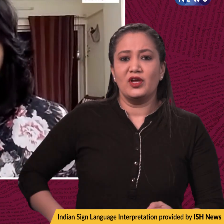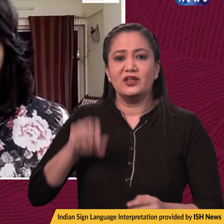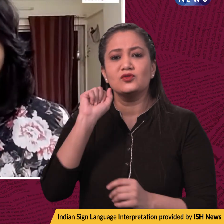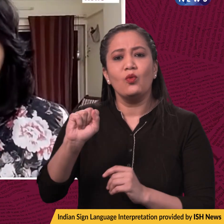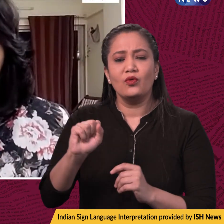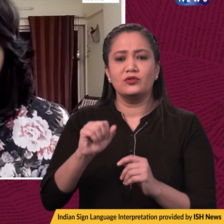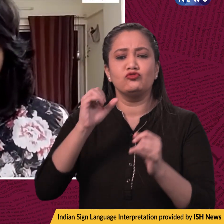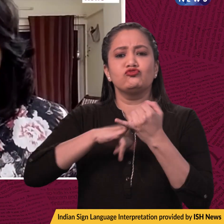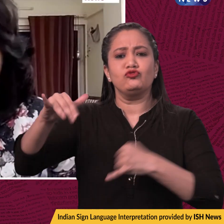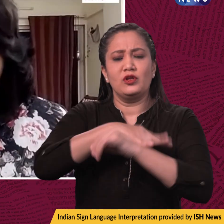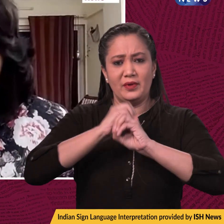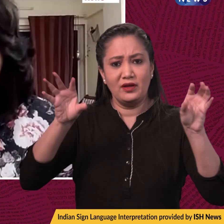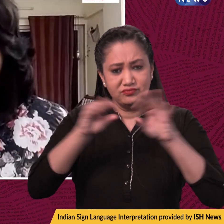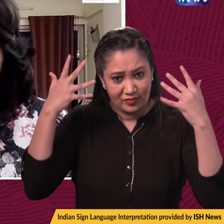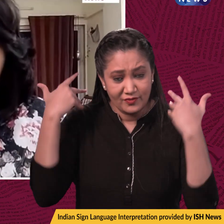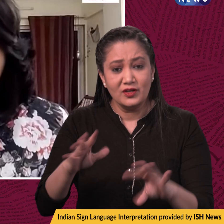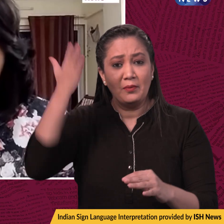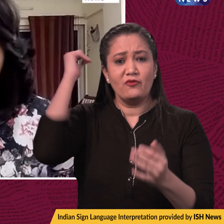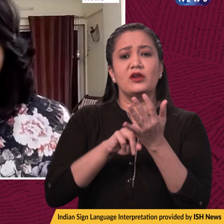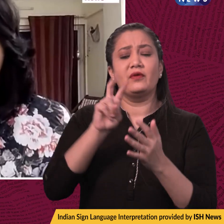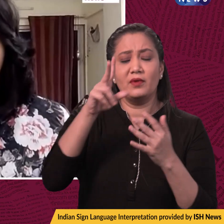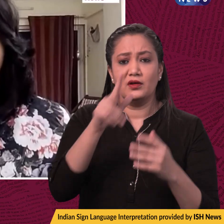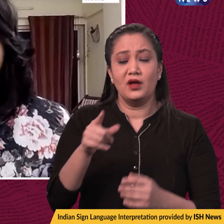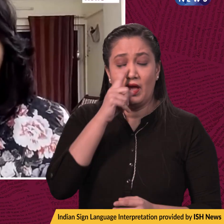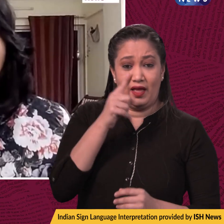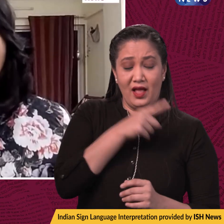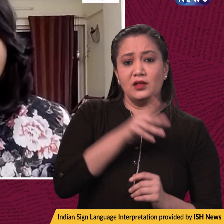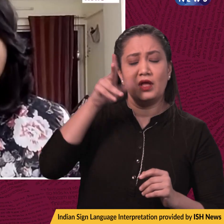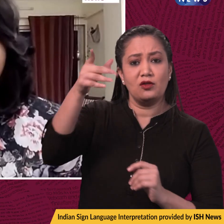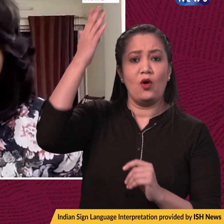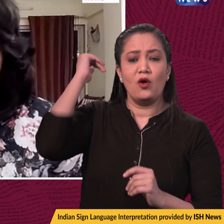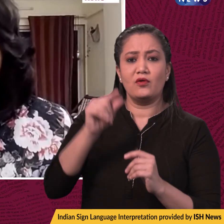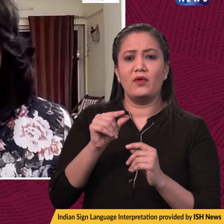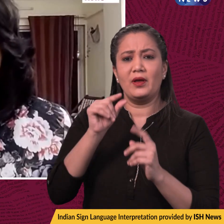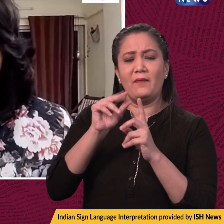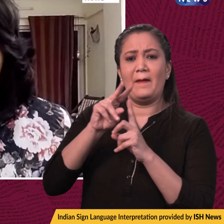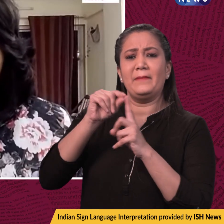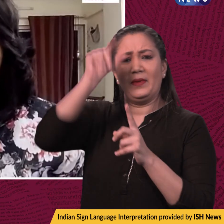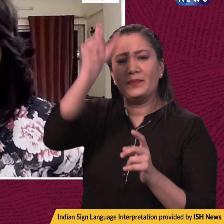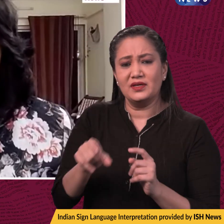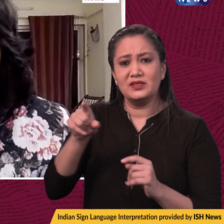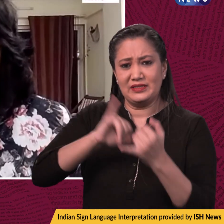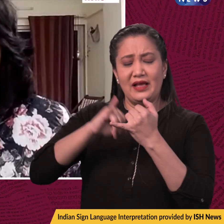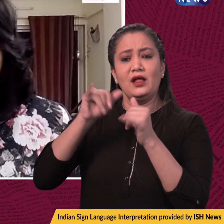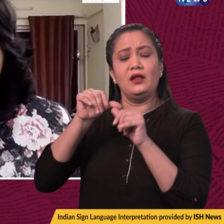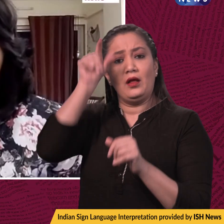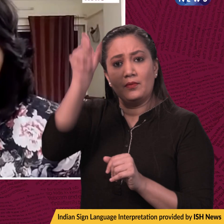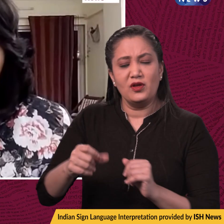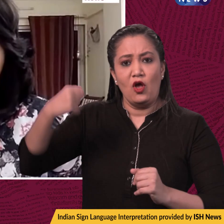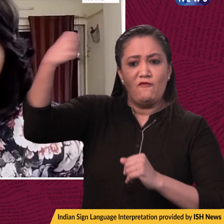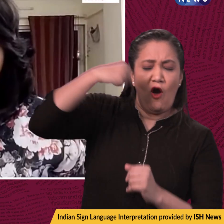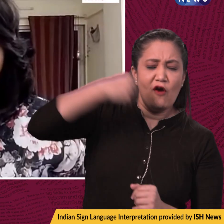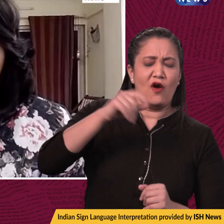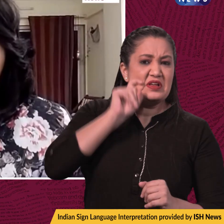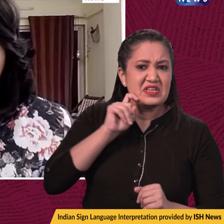Chinese social media platform Weibo in November, she accused former Vice Premier Zhang Gaoli of forcing